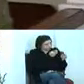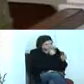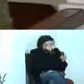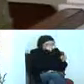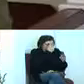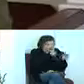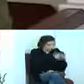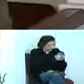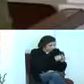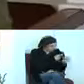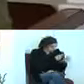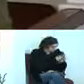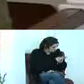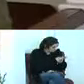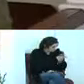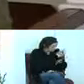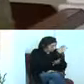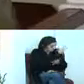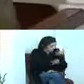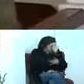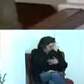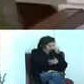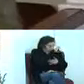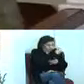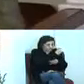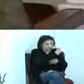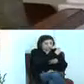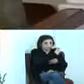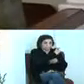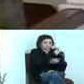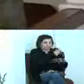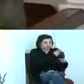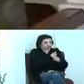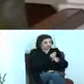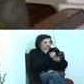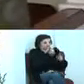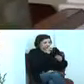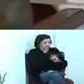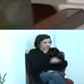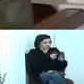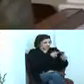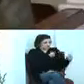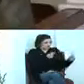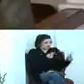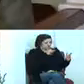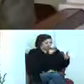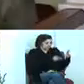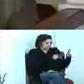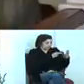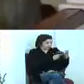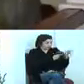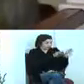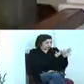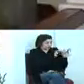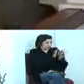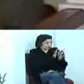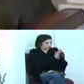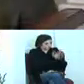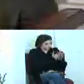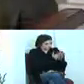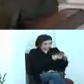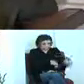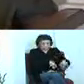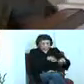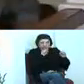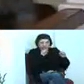truth and wisdom? You get that from reading your Bible. Are you taking the steps